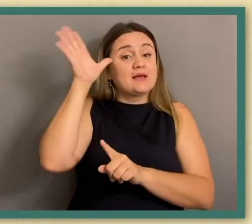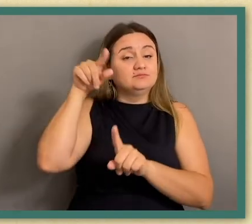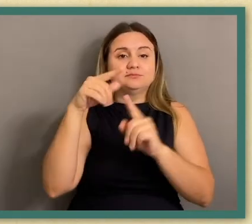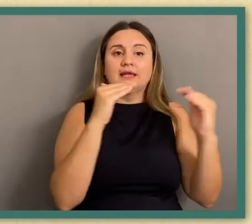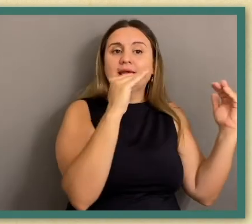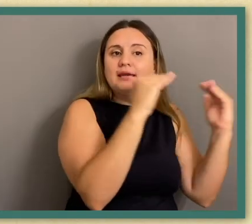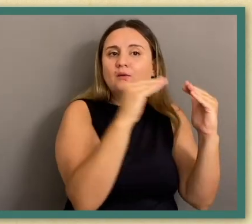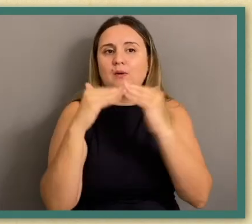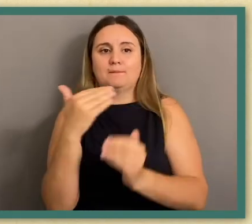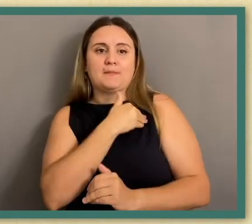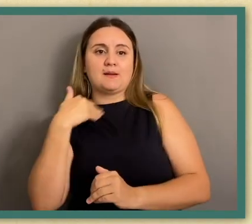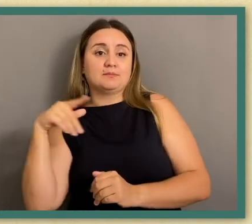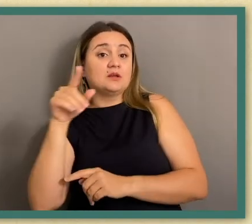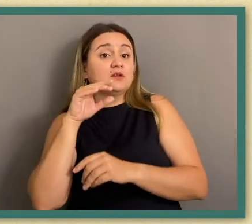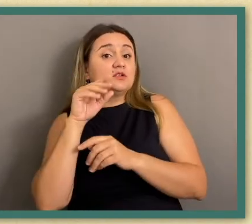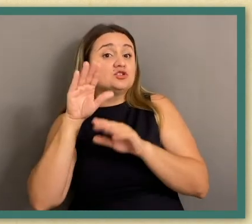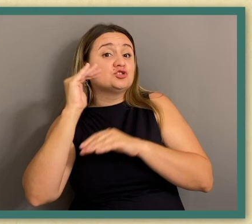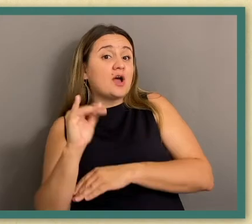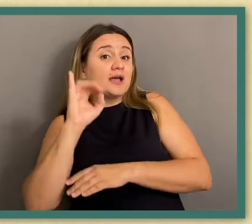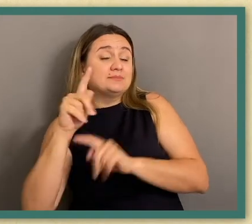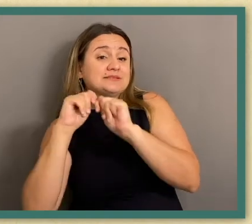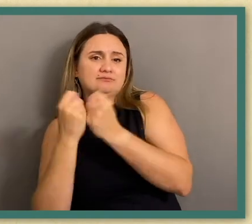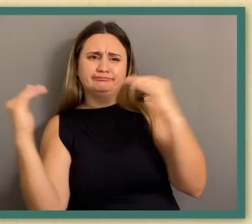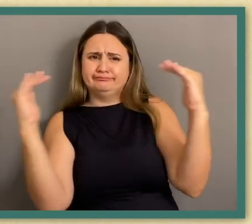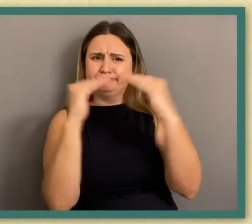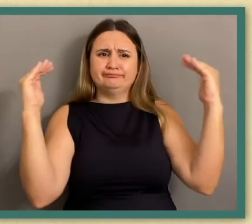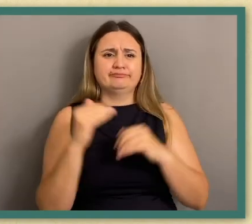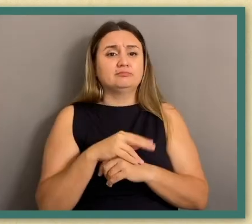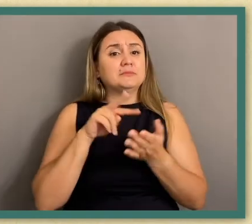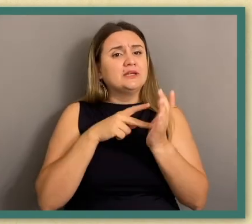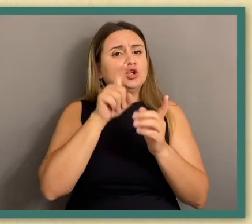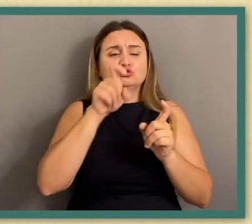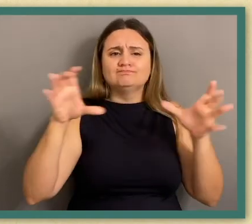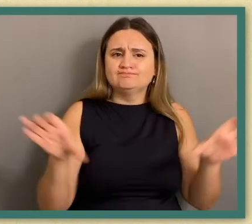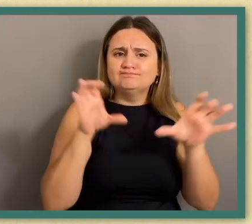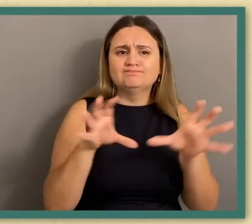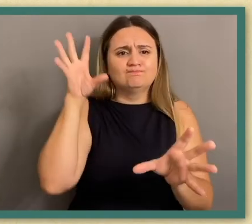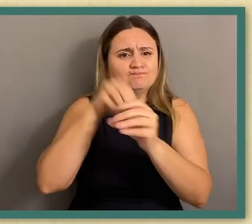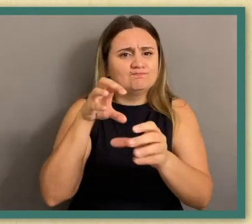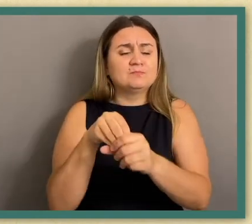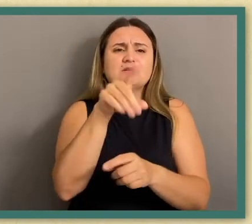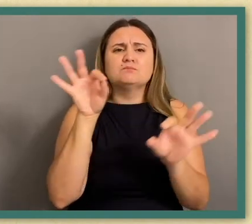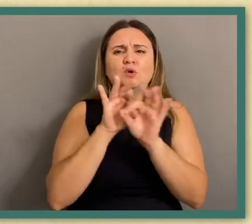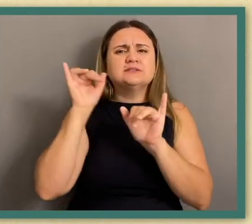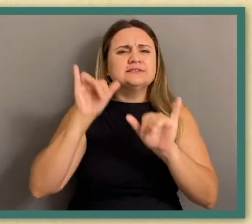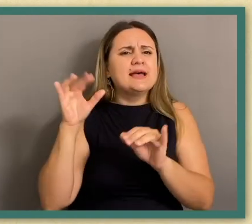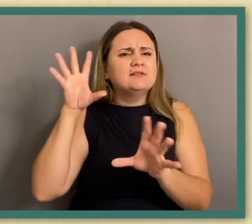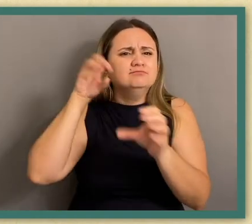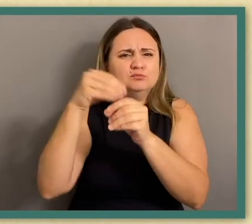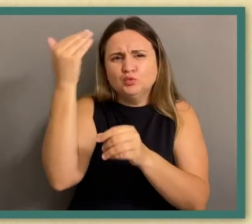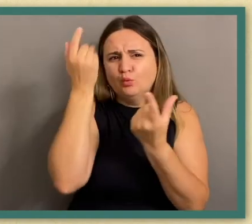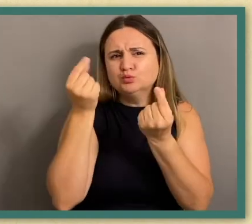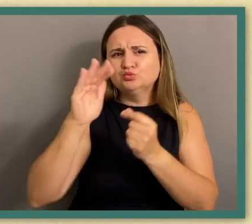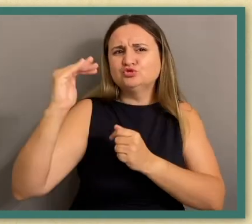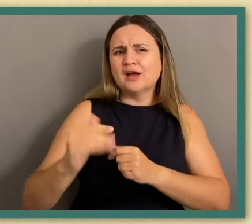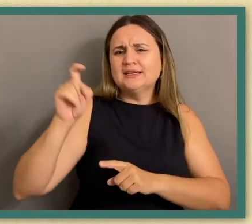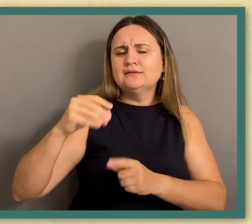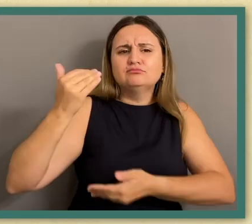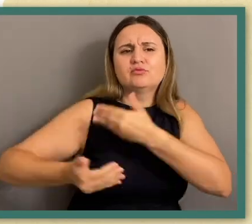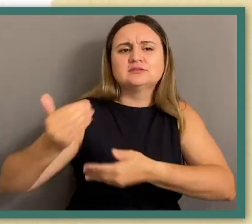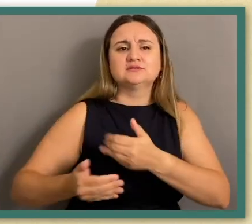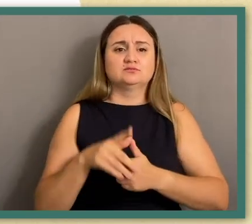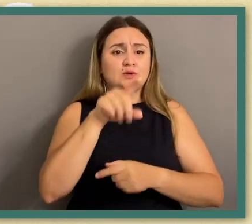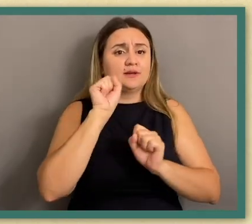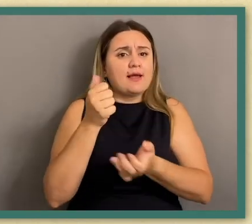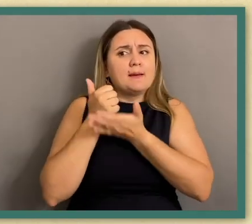IEP team and should be proactive and involved. By staying on top of your child's needs and progress, you can help prevent behaviors that result